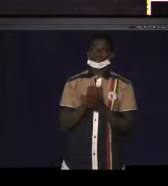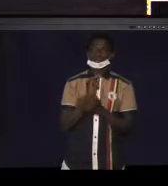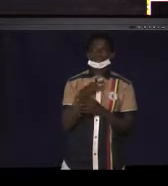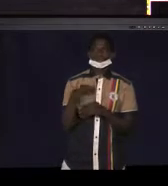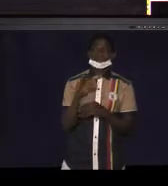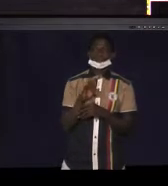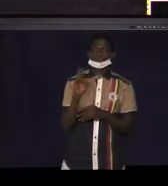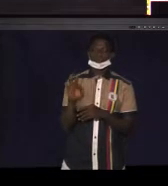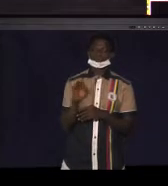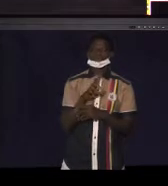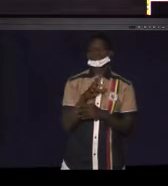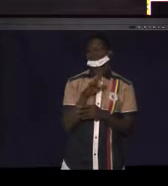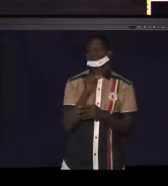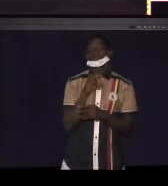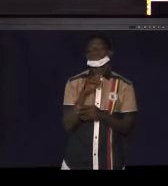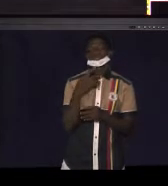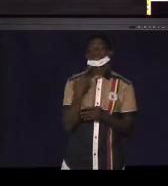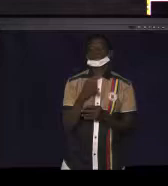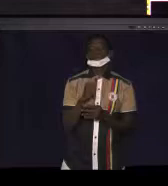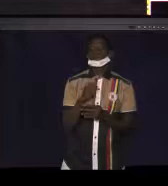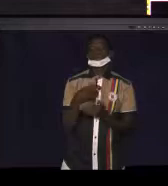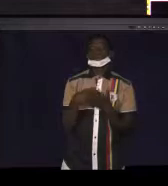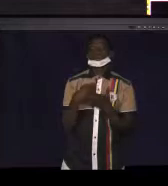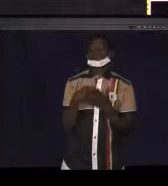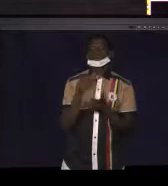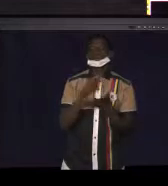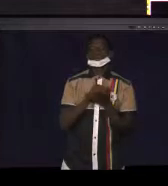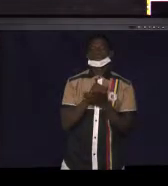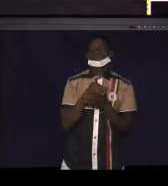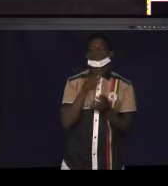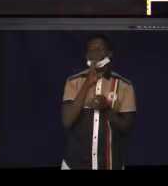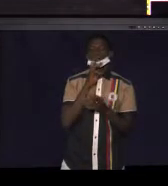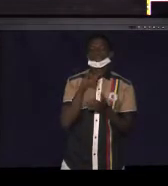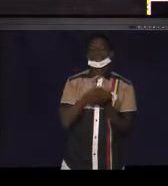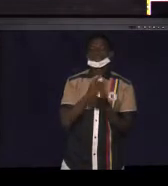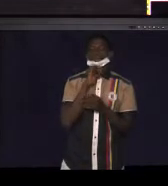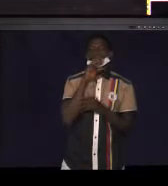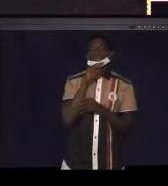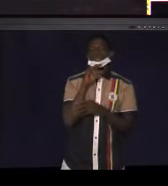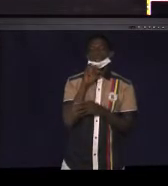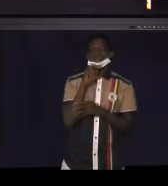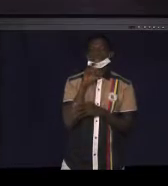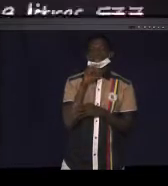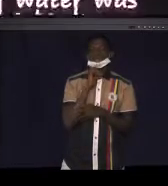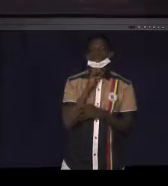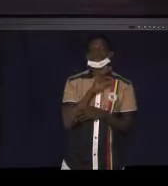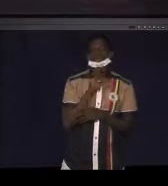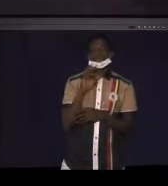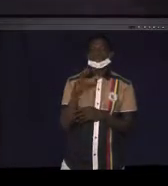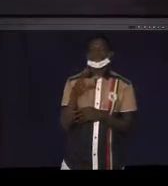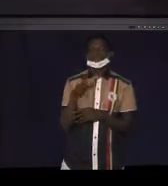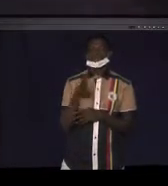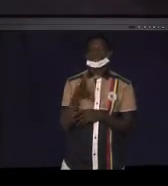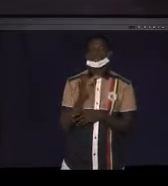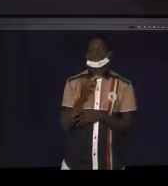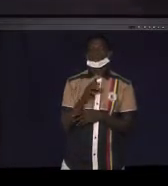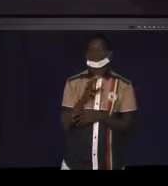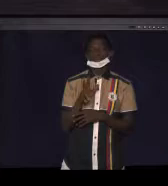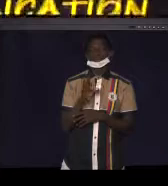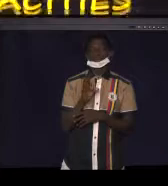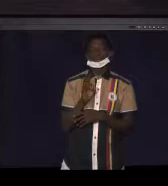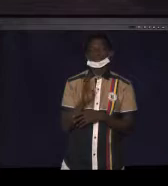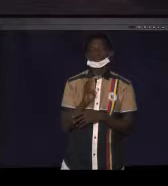So that's 99 liters. So the amount of water left in the tank is actually 99 liters,